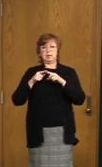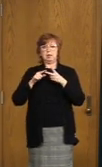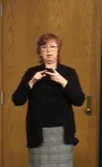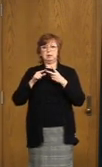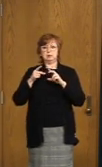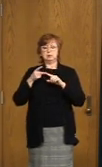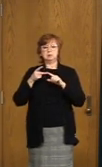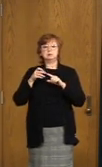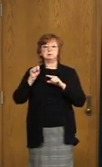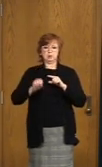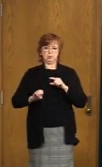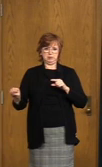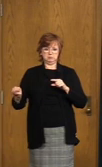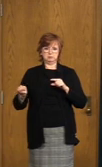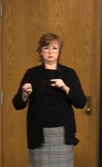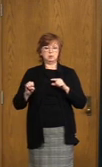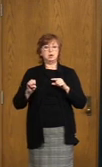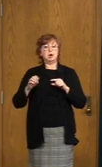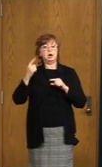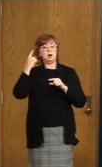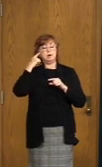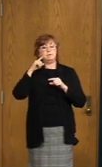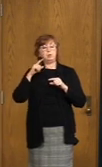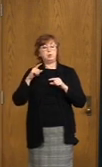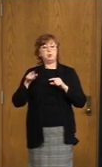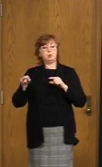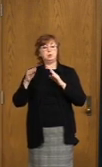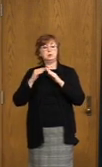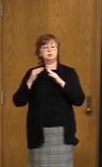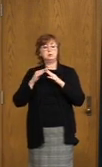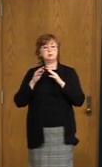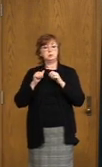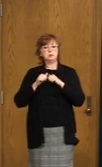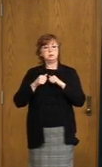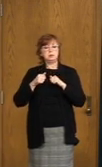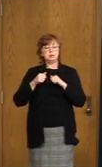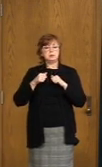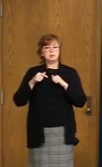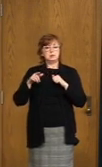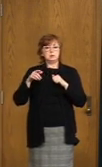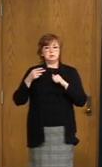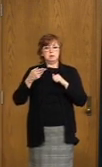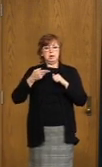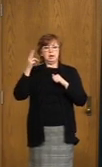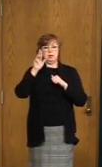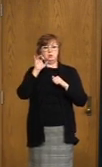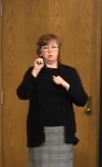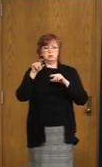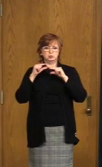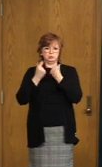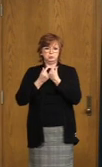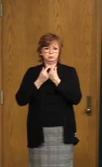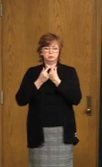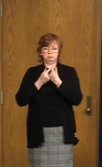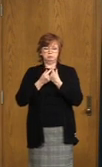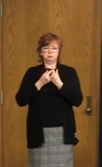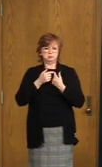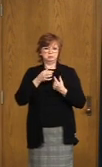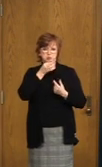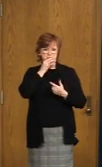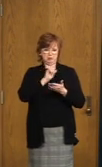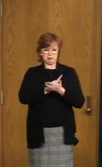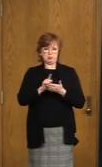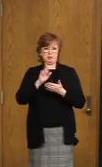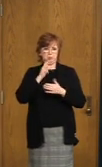associated with some of the high vulnerable communities. But those doses will disappear over the next couple of days as those vaccinations are